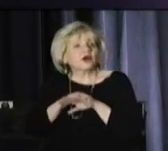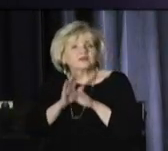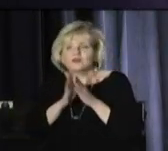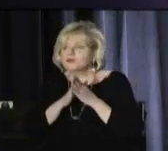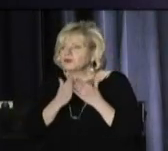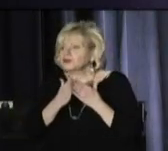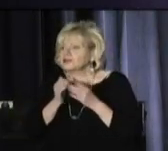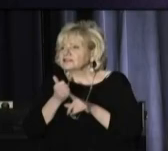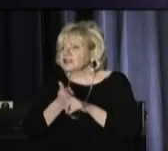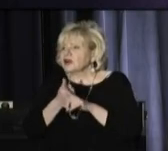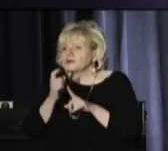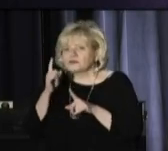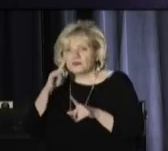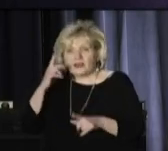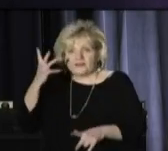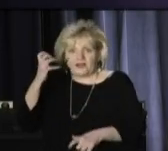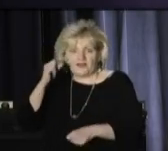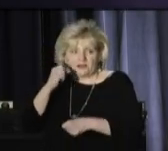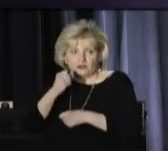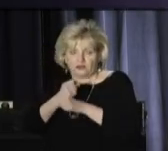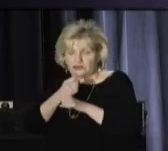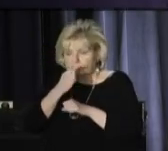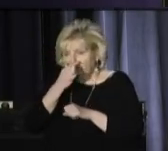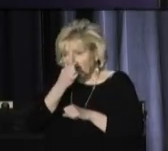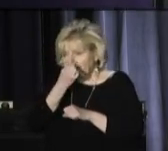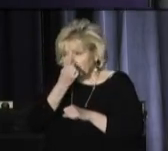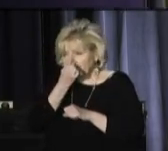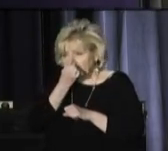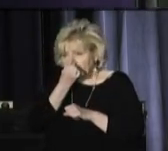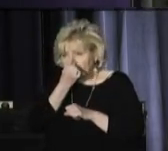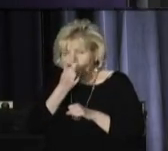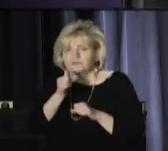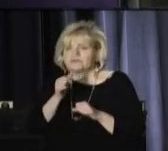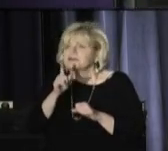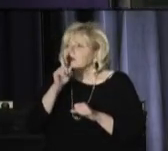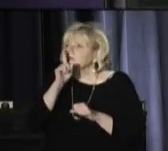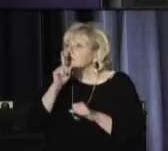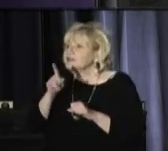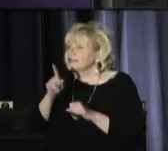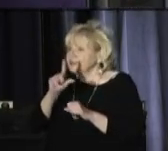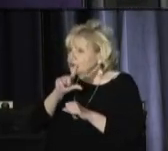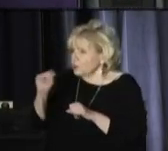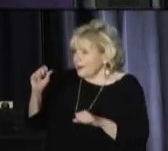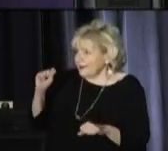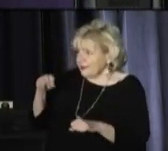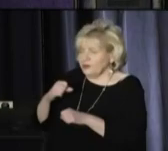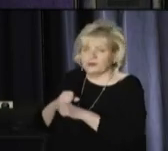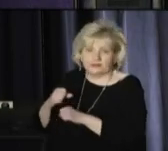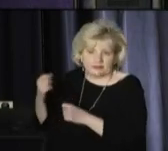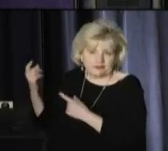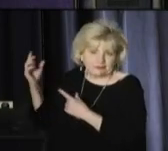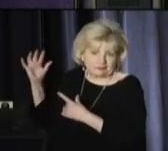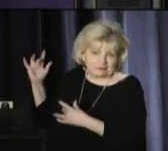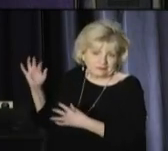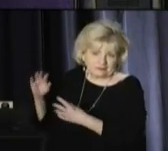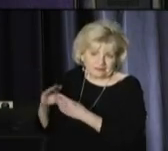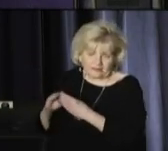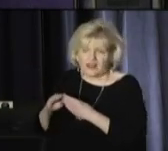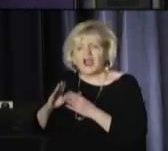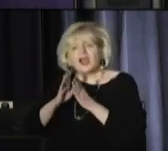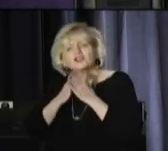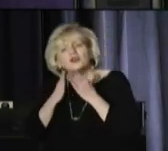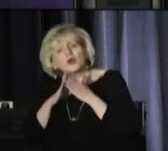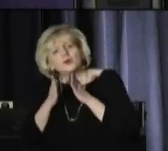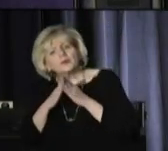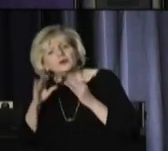maybe 5 or so years, but really it's been 20 years in coming when I've been wanting to write a book of fiction. I thought it was going